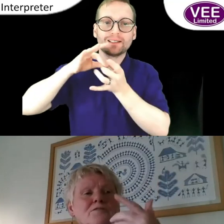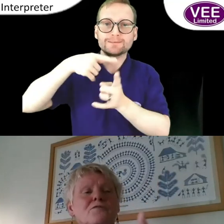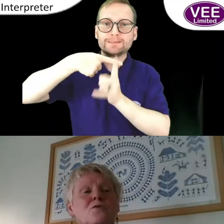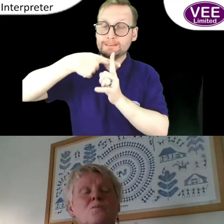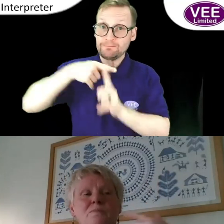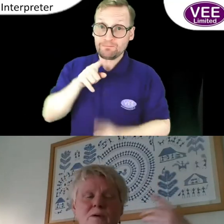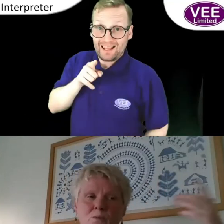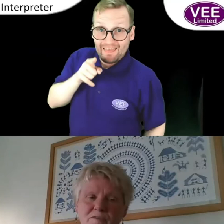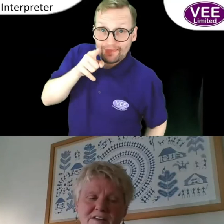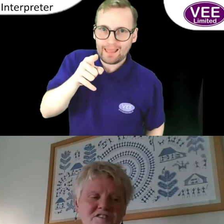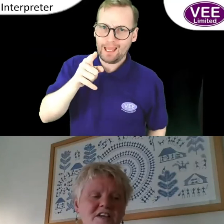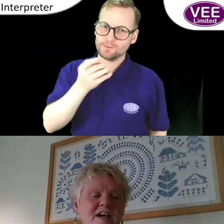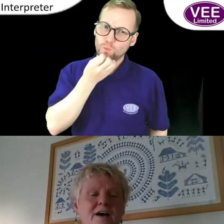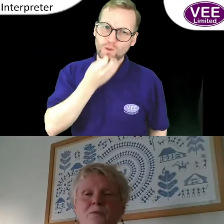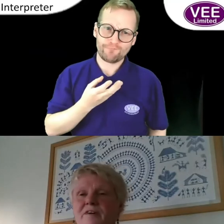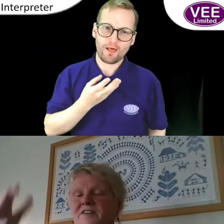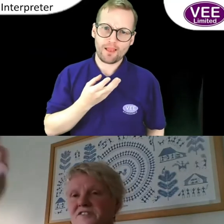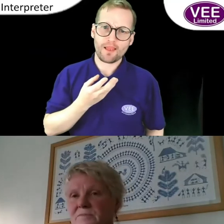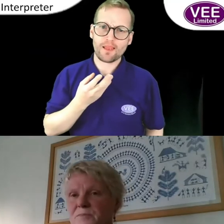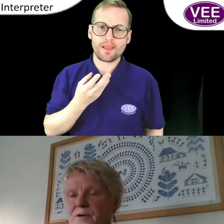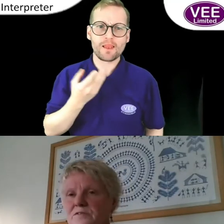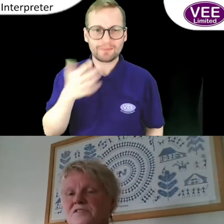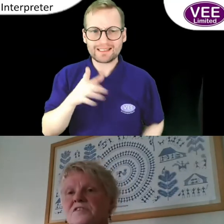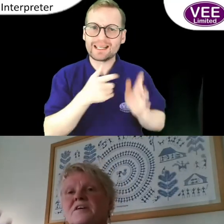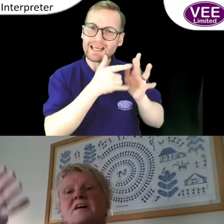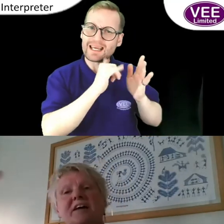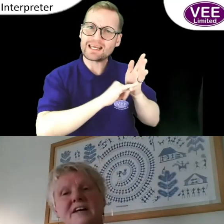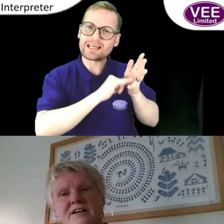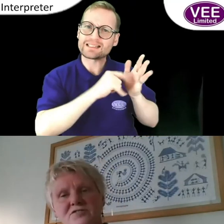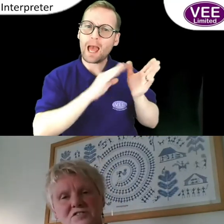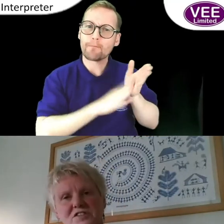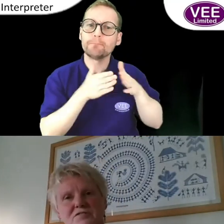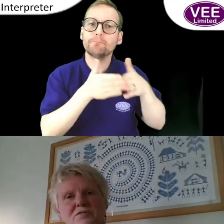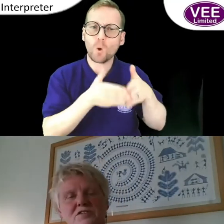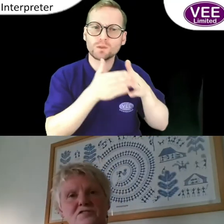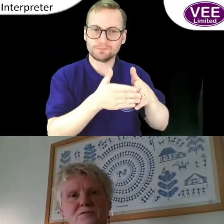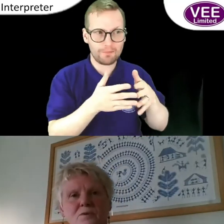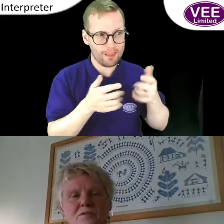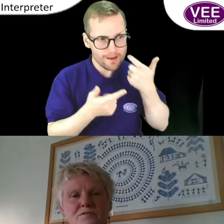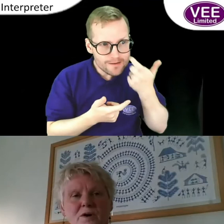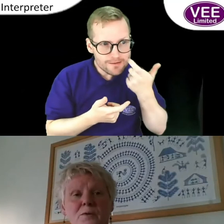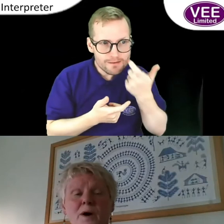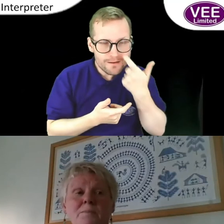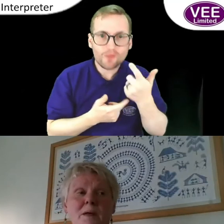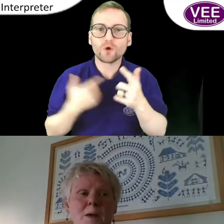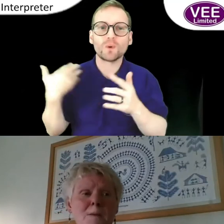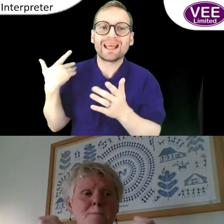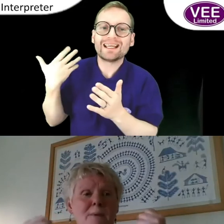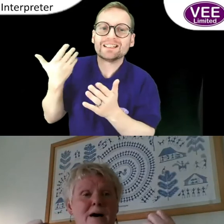that was wonderful. We've had it again. We've had Issam's boats gaining agency through History of the World as